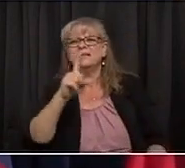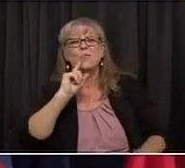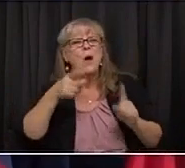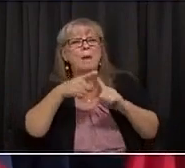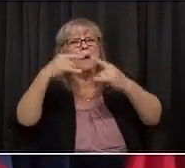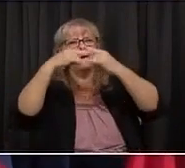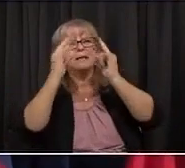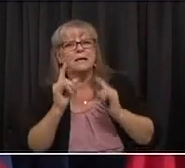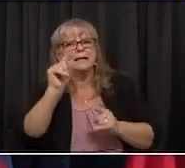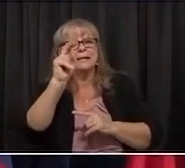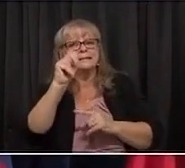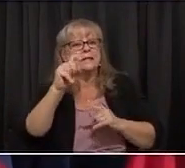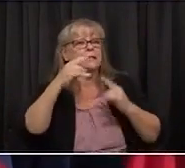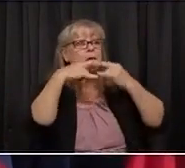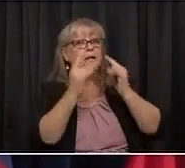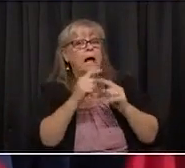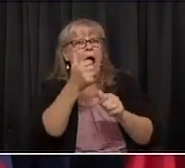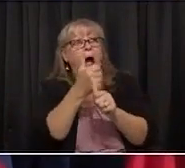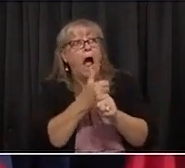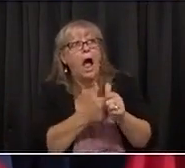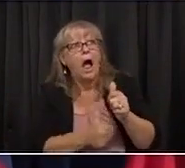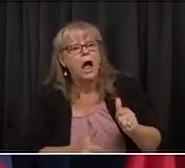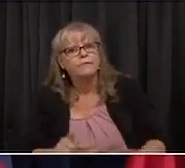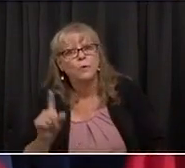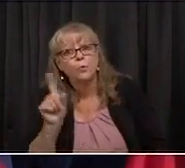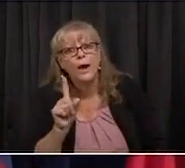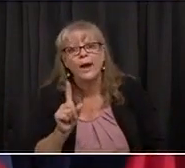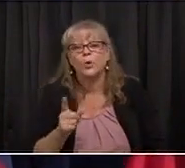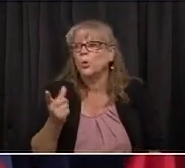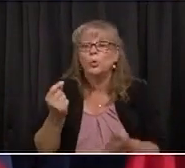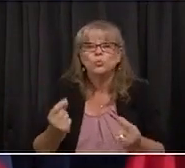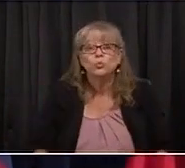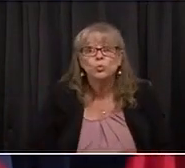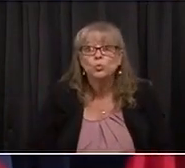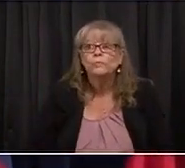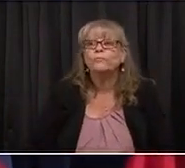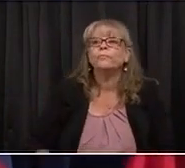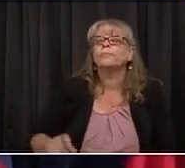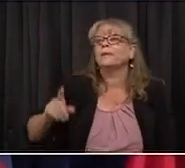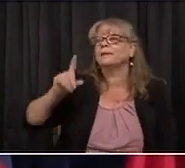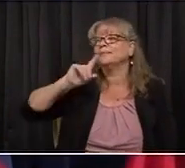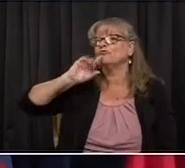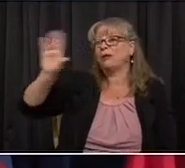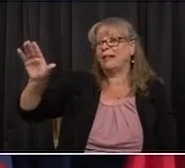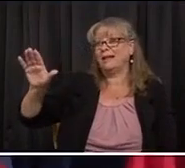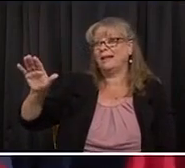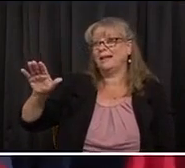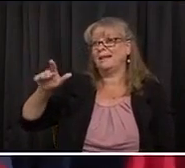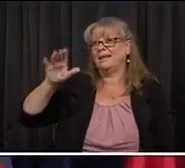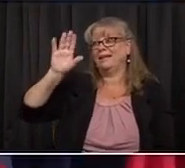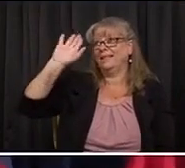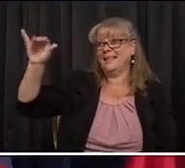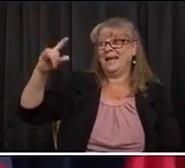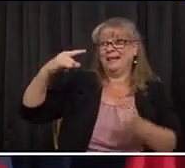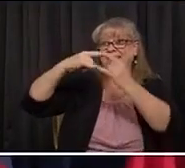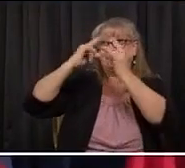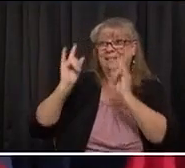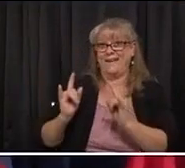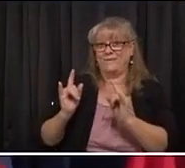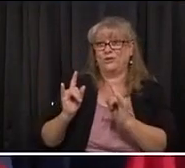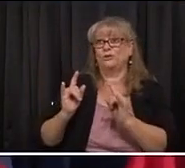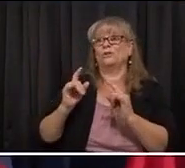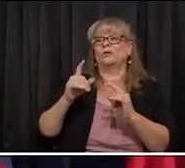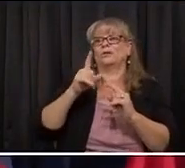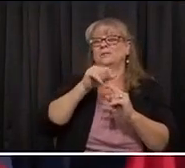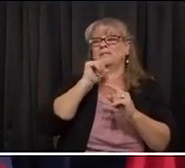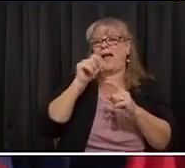yeah. Well, yes. So if that has any more to do with whether there's a camping ban in Denver, whether they allow it, whether they don't, all kinds of cities